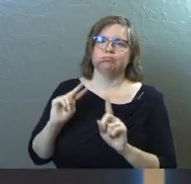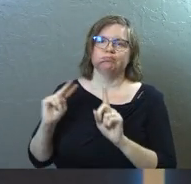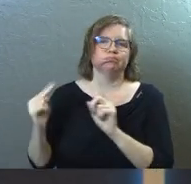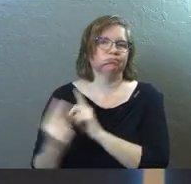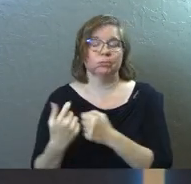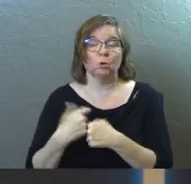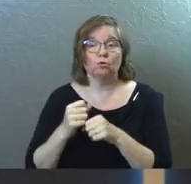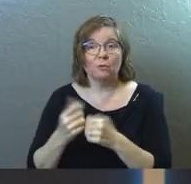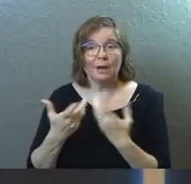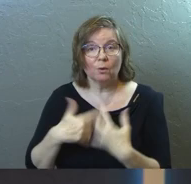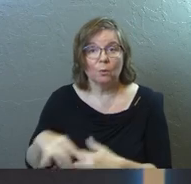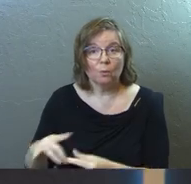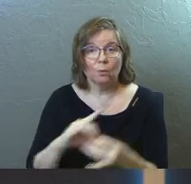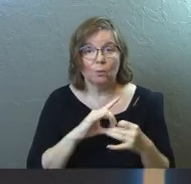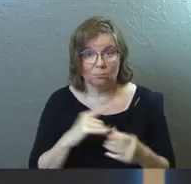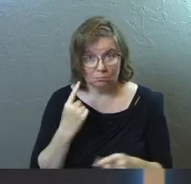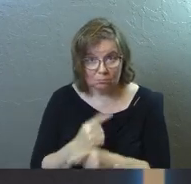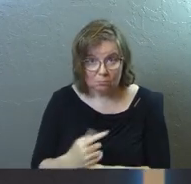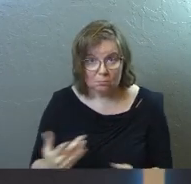create unity, right?